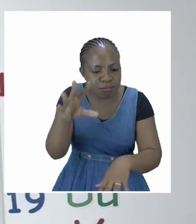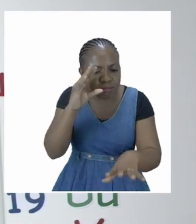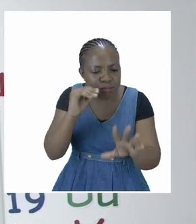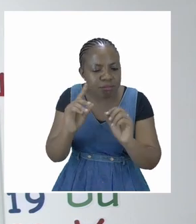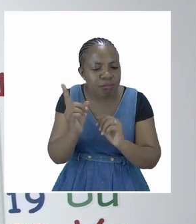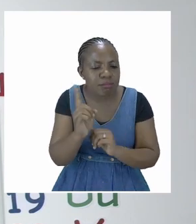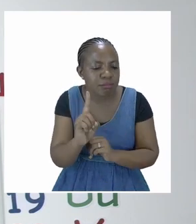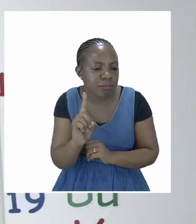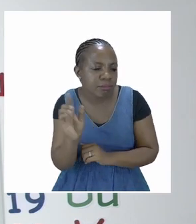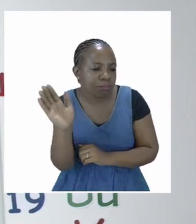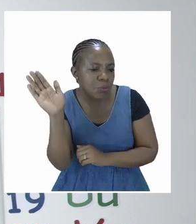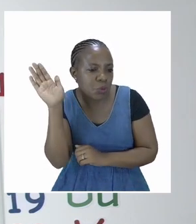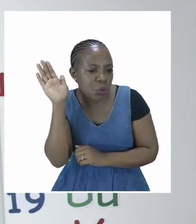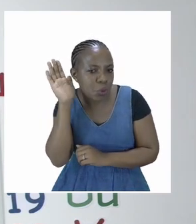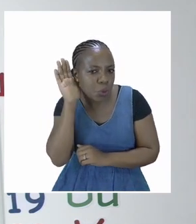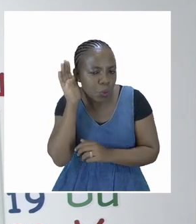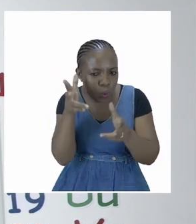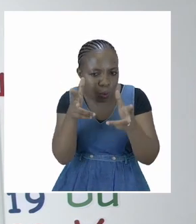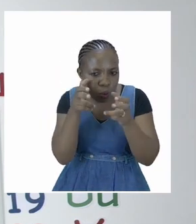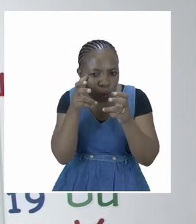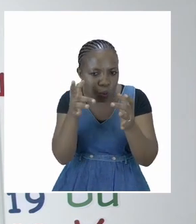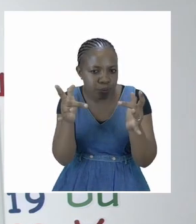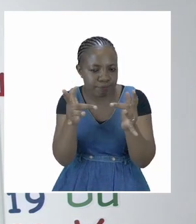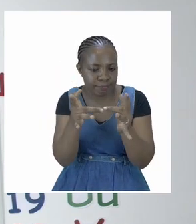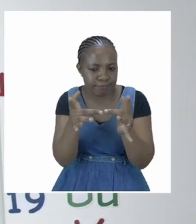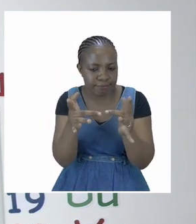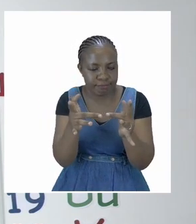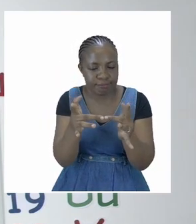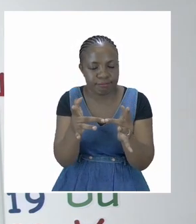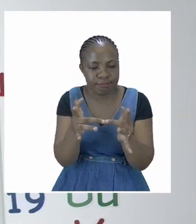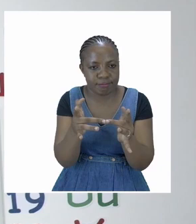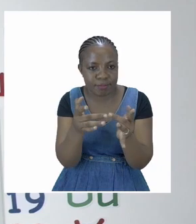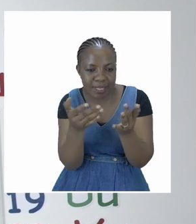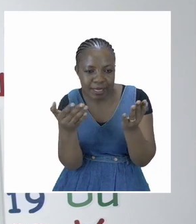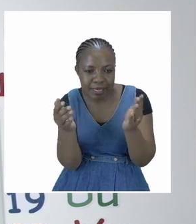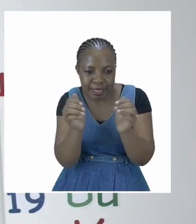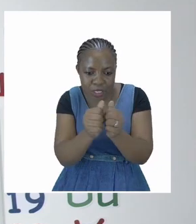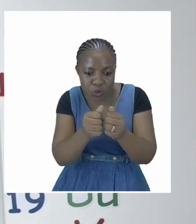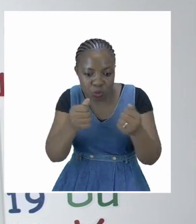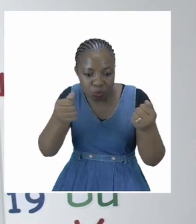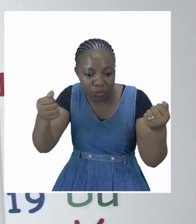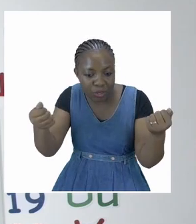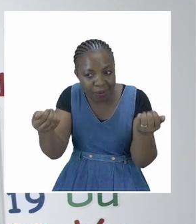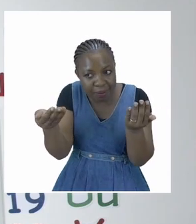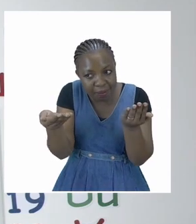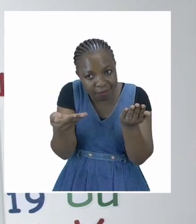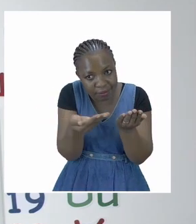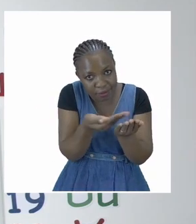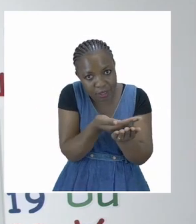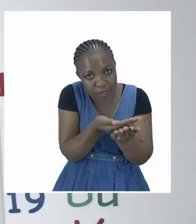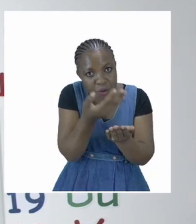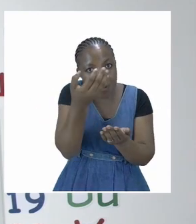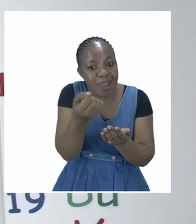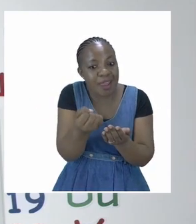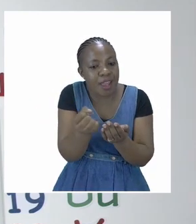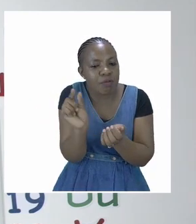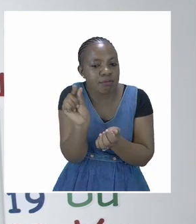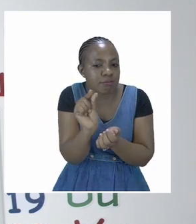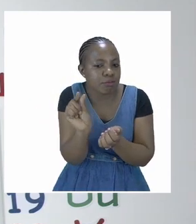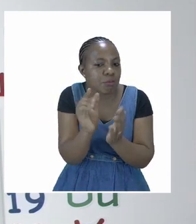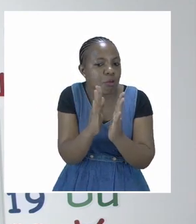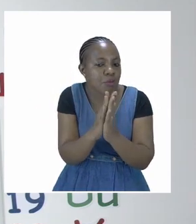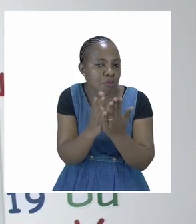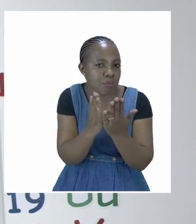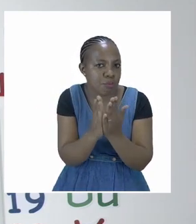or watching online. Inside the newspapers, there is an insert of the lesson